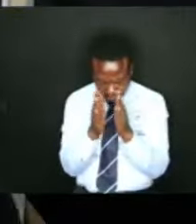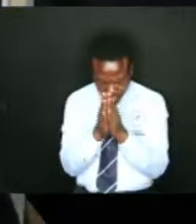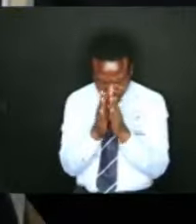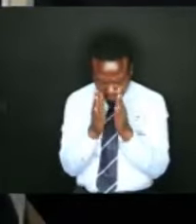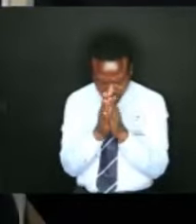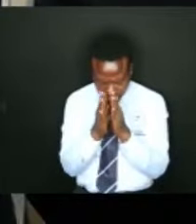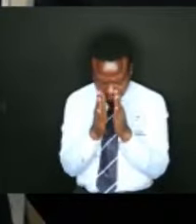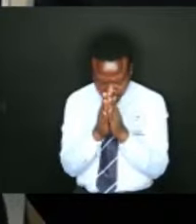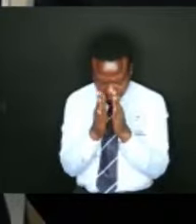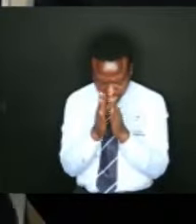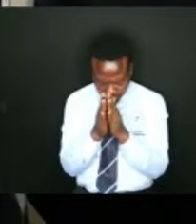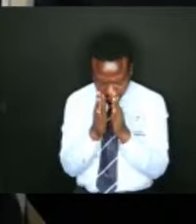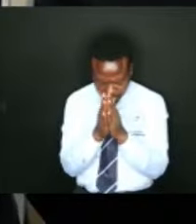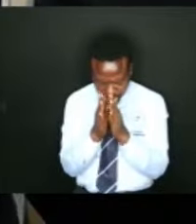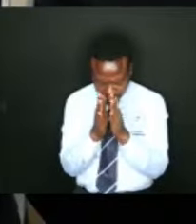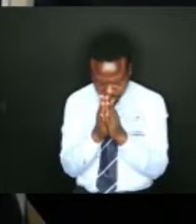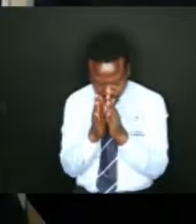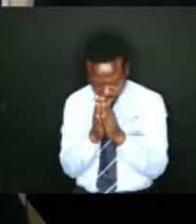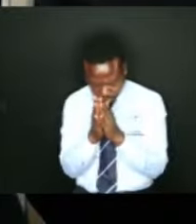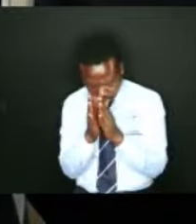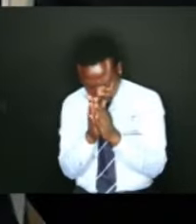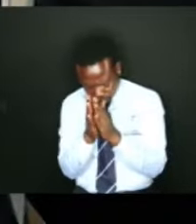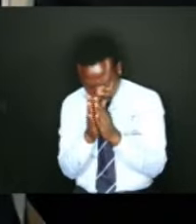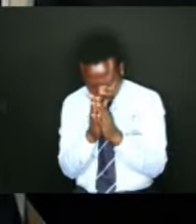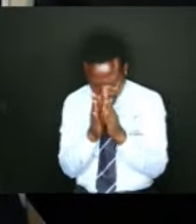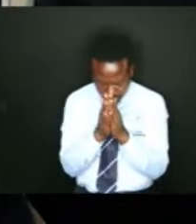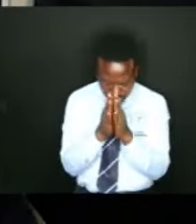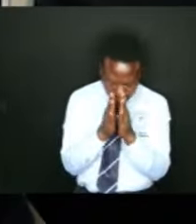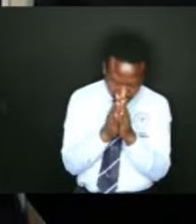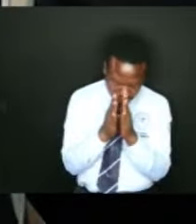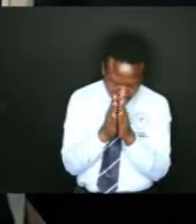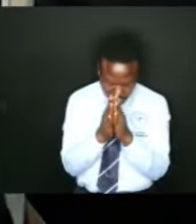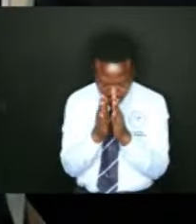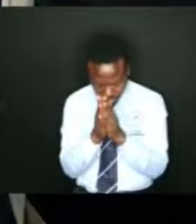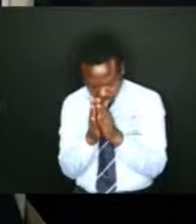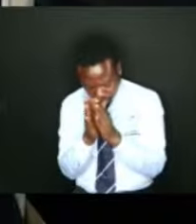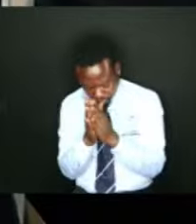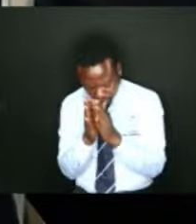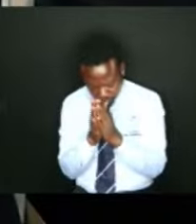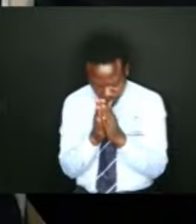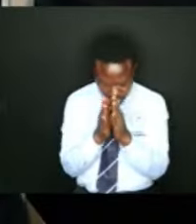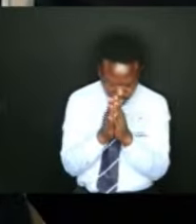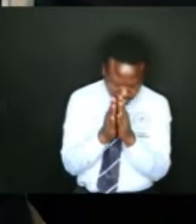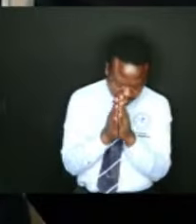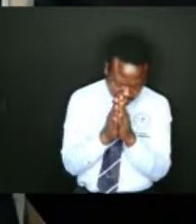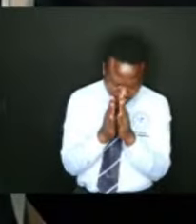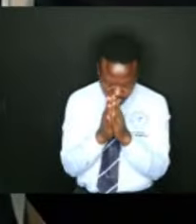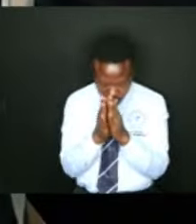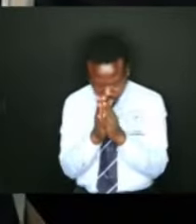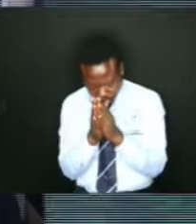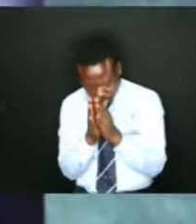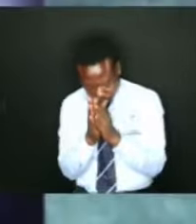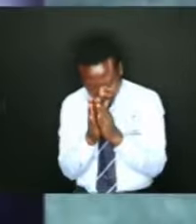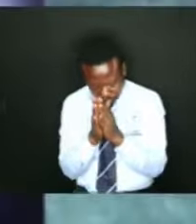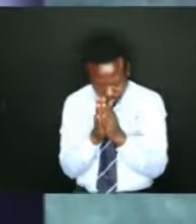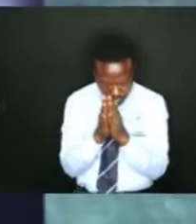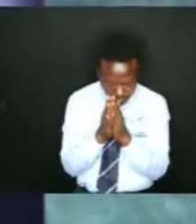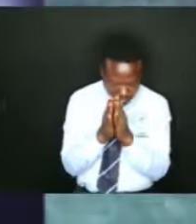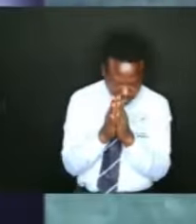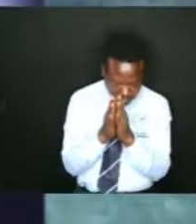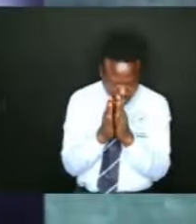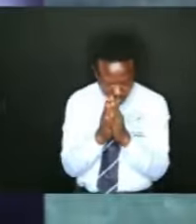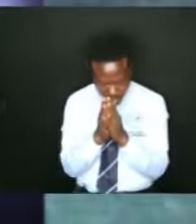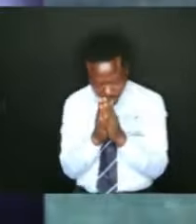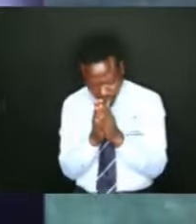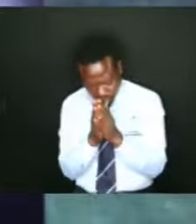reckless love. You left the 99 and came looking for us. Oh, we bless your holy name. We give you all praise. We